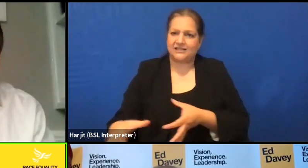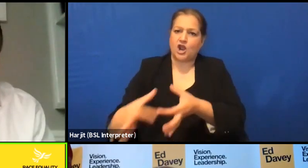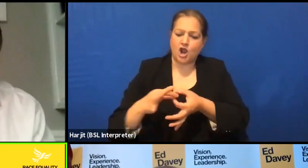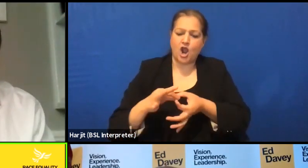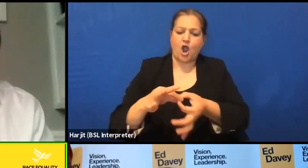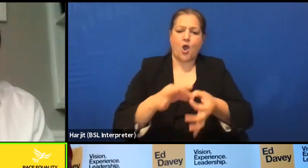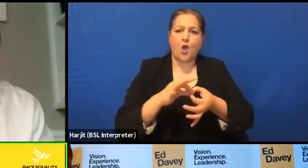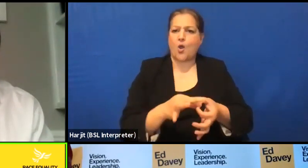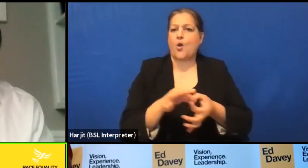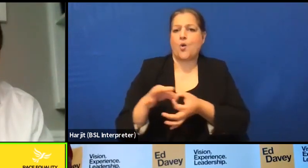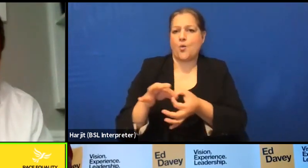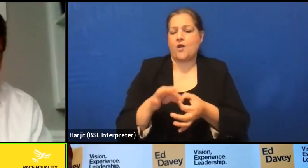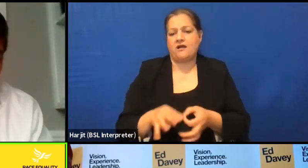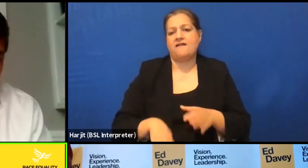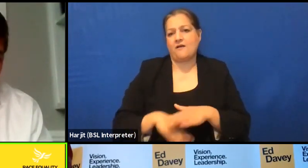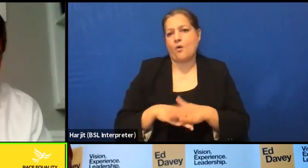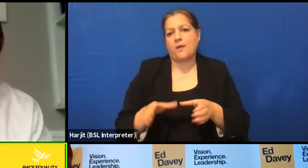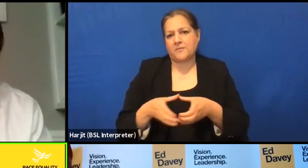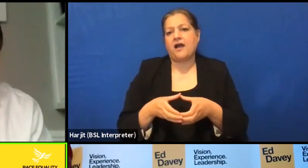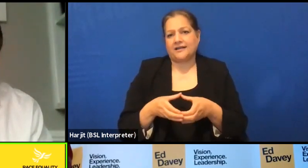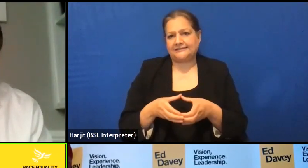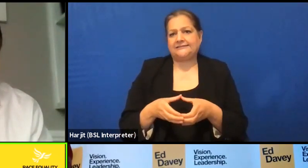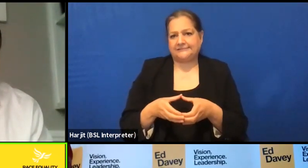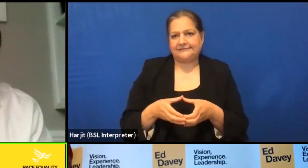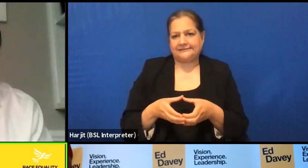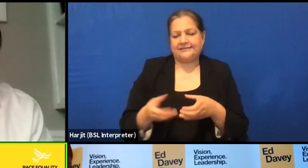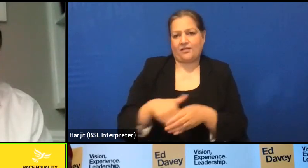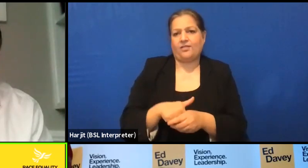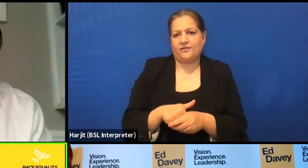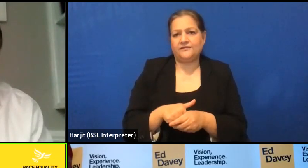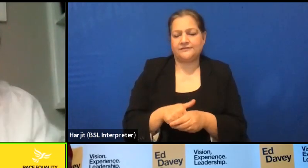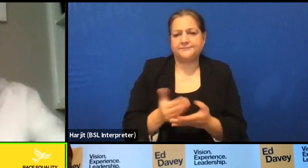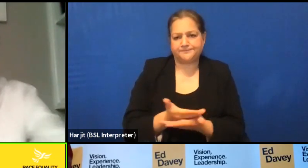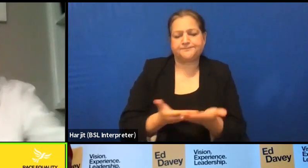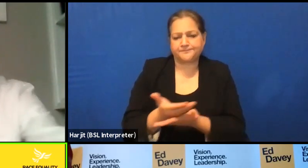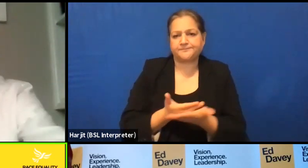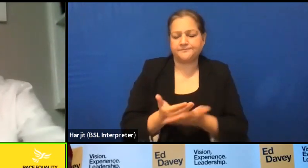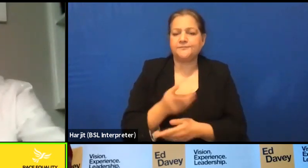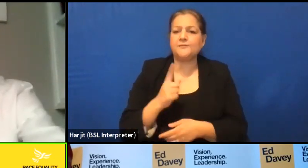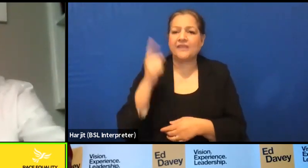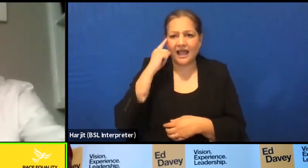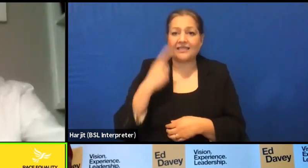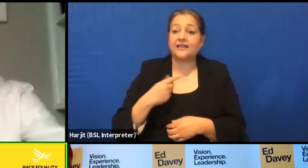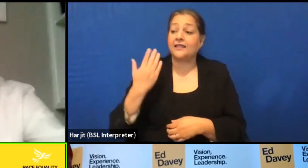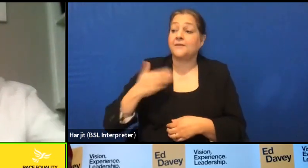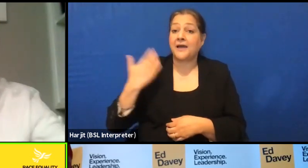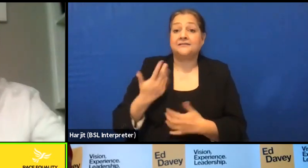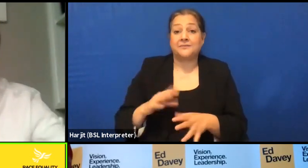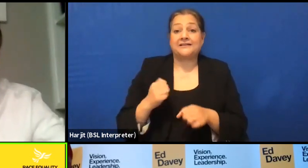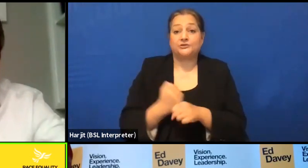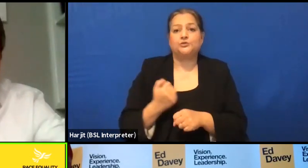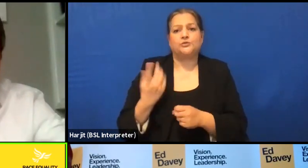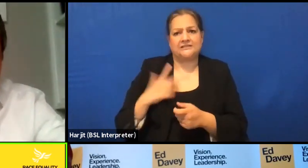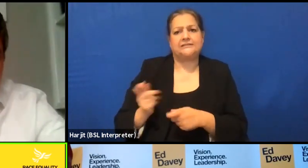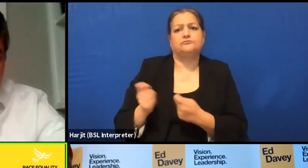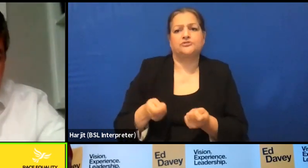by the whole party. And I think some of the things that we did do in the past should be resurrected. I would not be